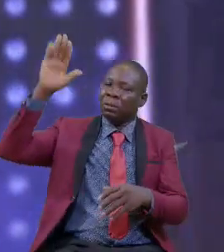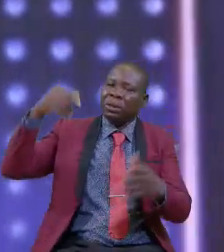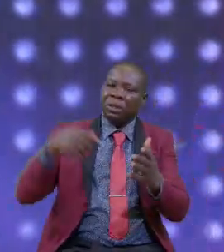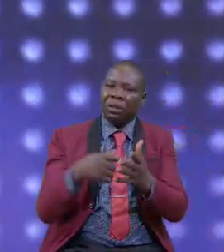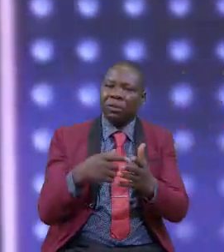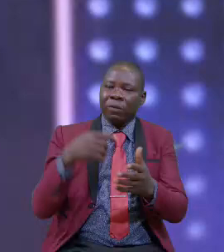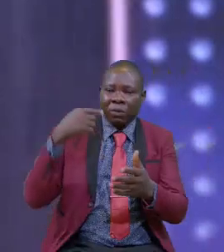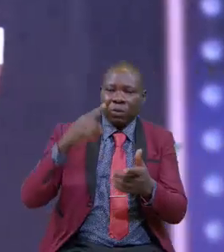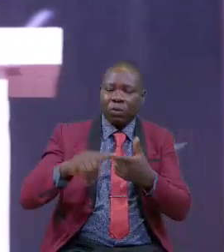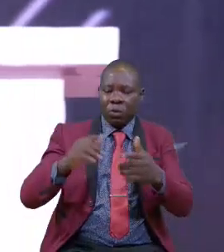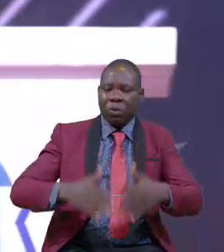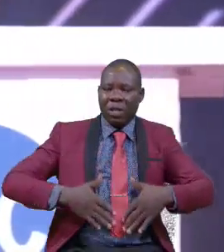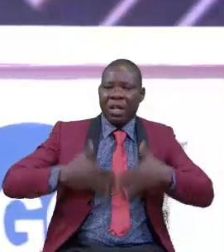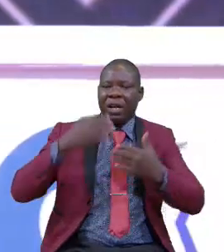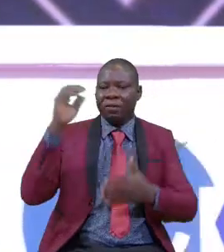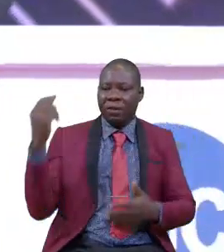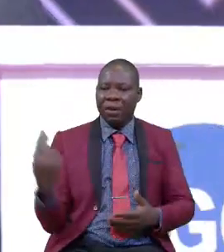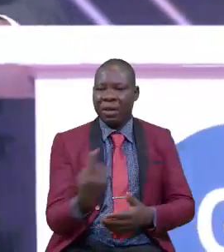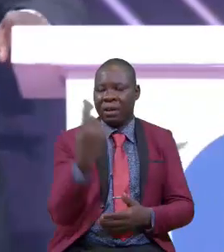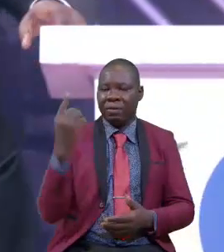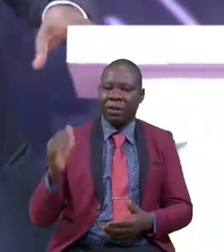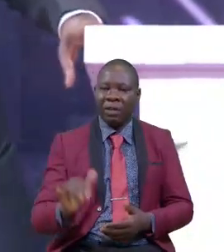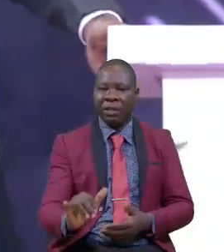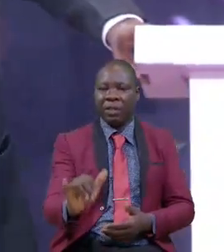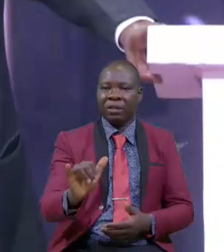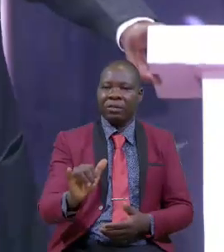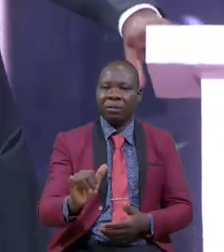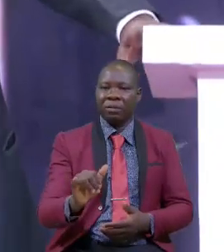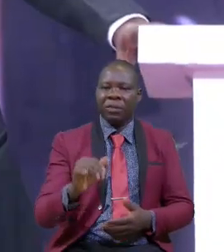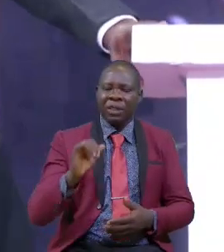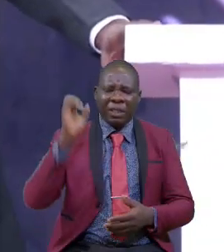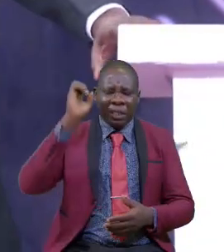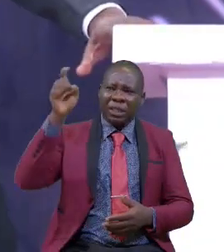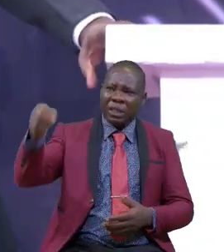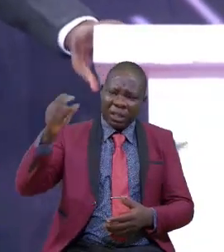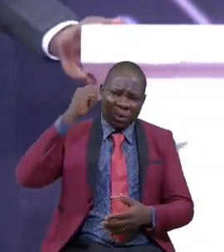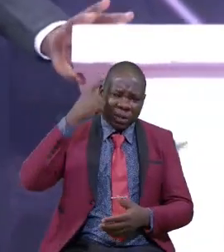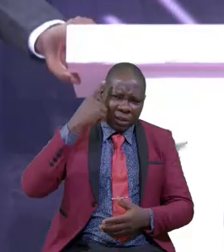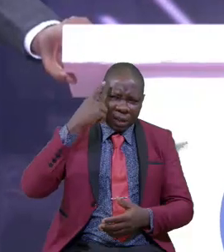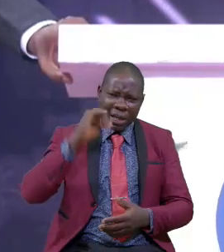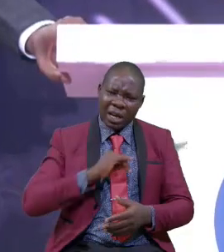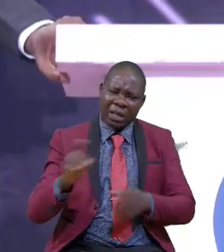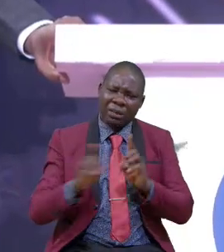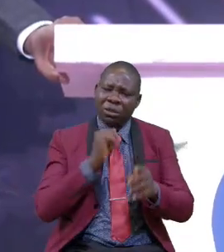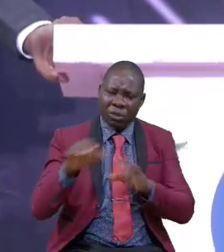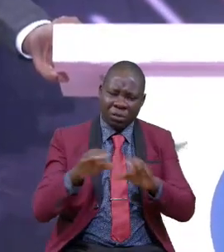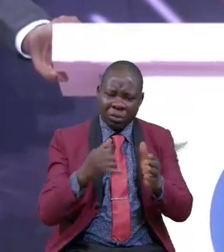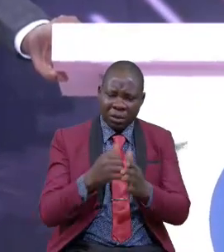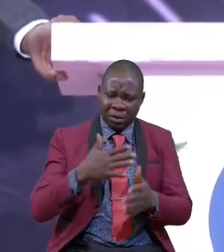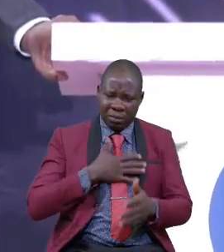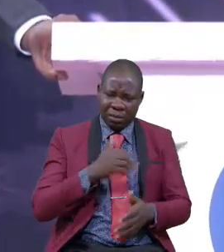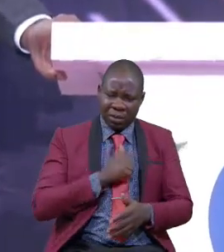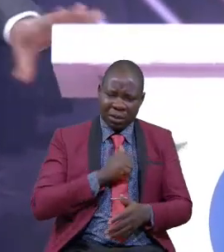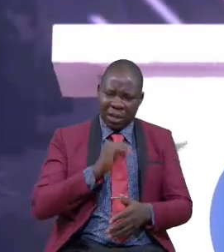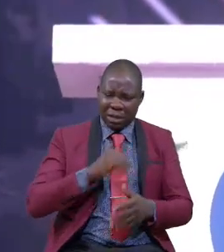He realized, I'm not just saved by myself, and then an isolated believer. An